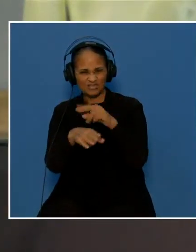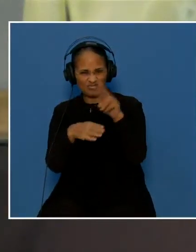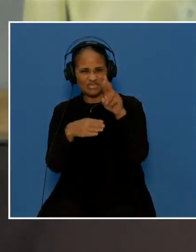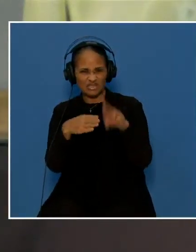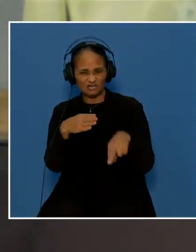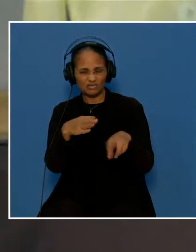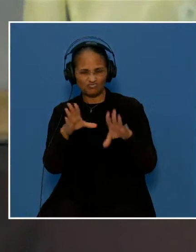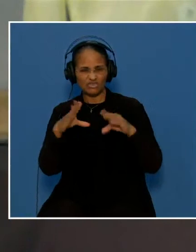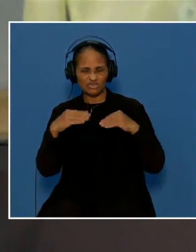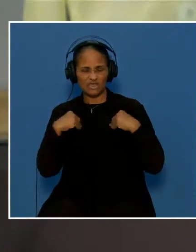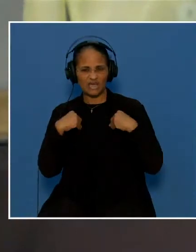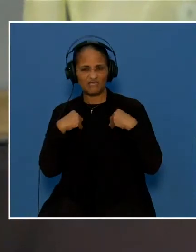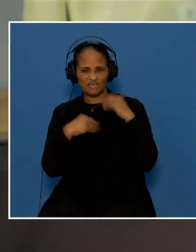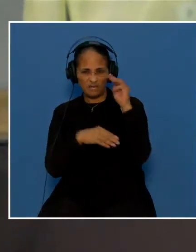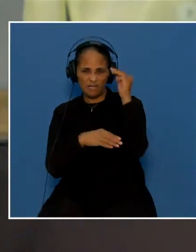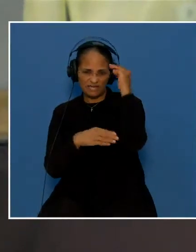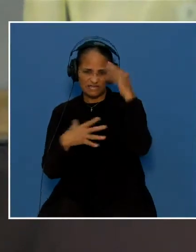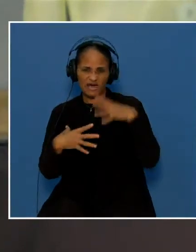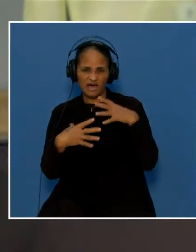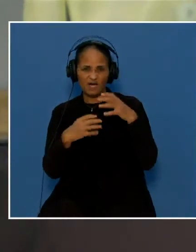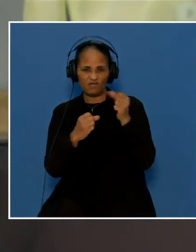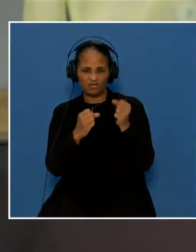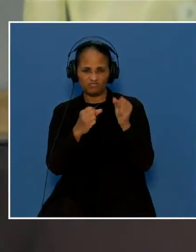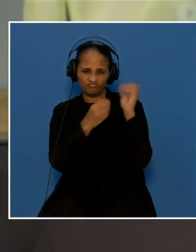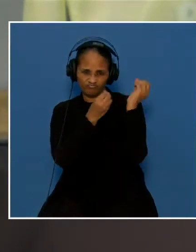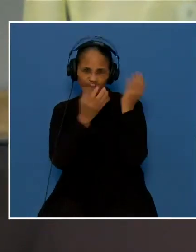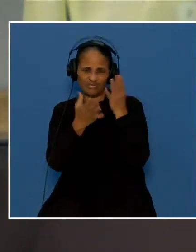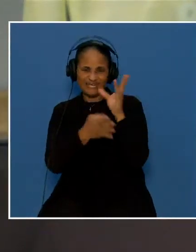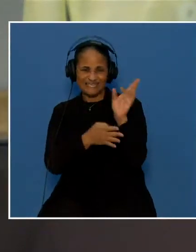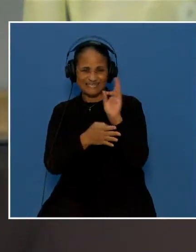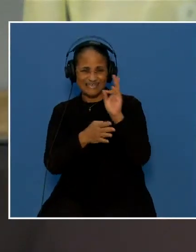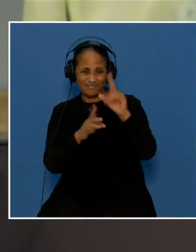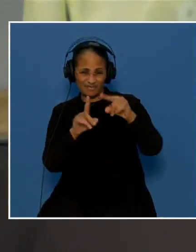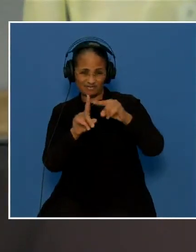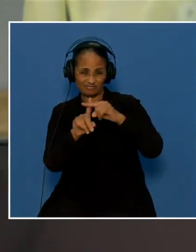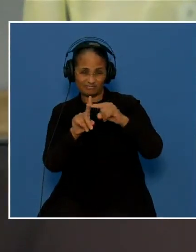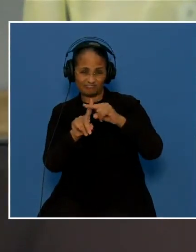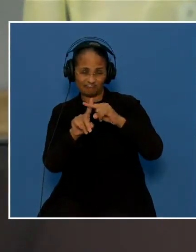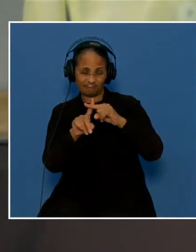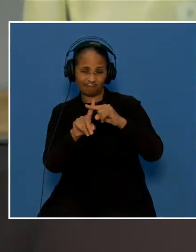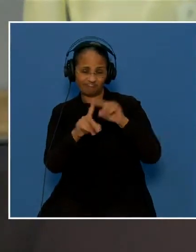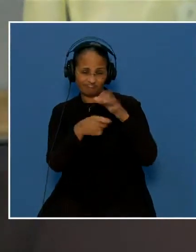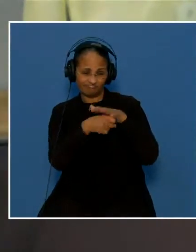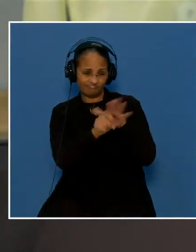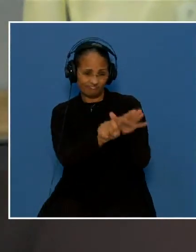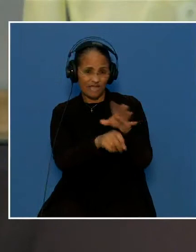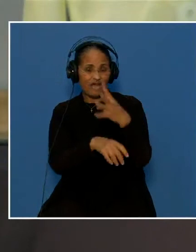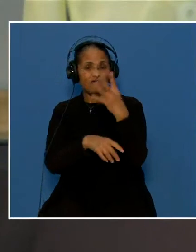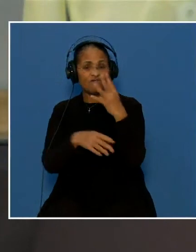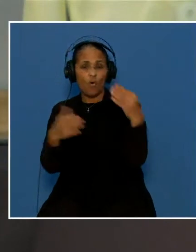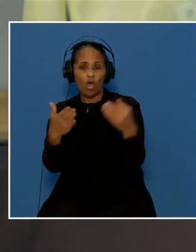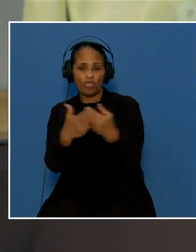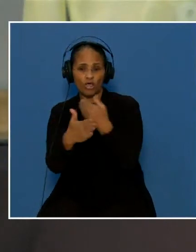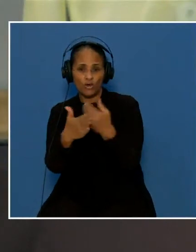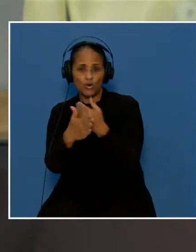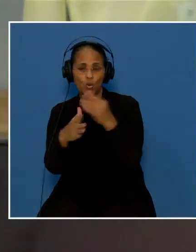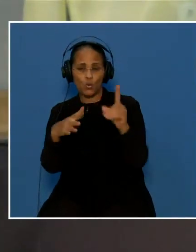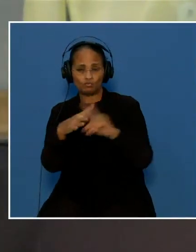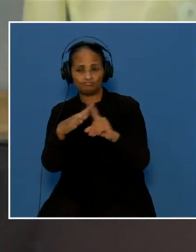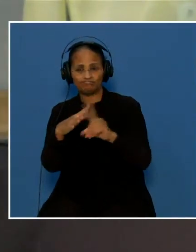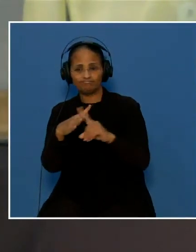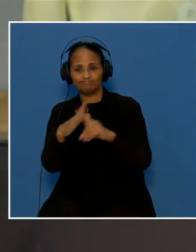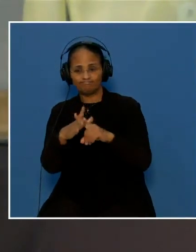by the Ministry of Health since the last update, and 7 were positive for COVID-19. 4 of the new cases are classified as